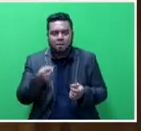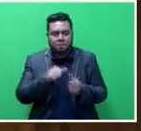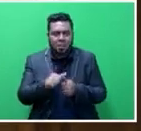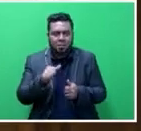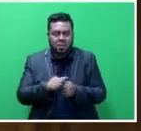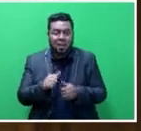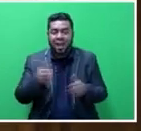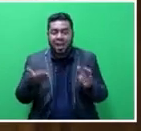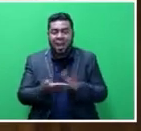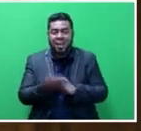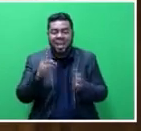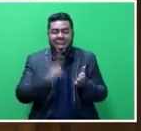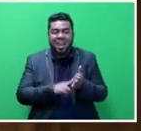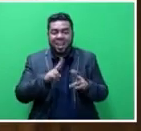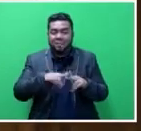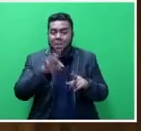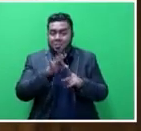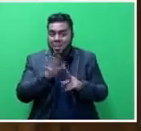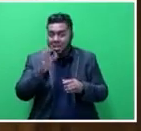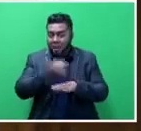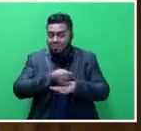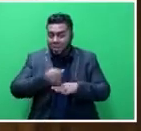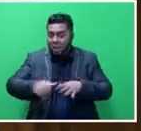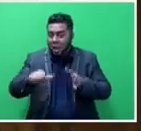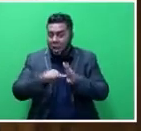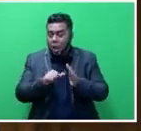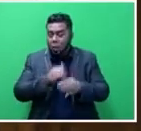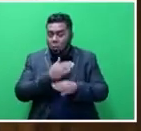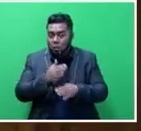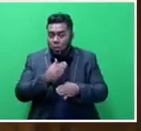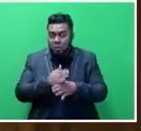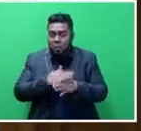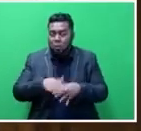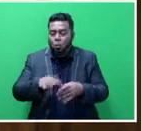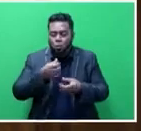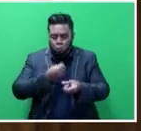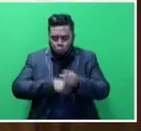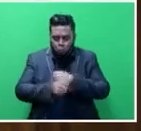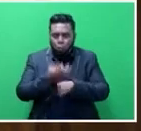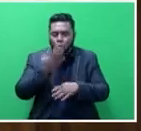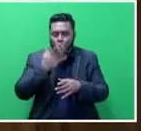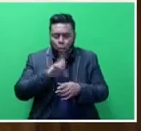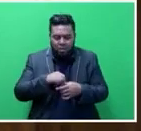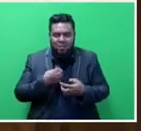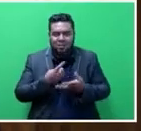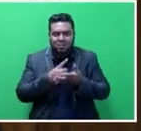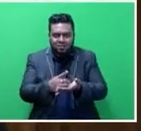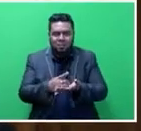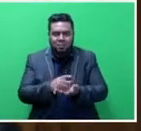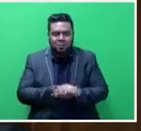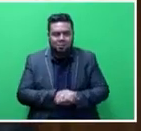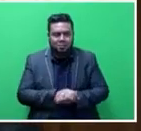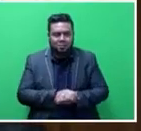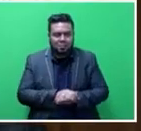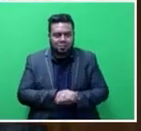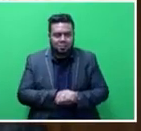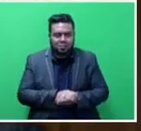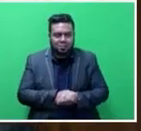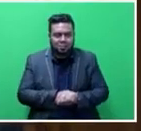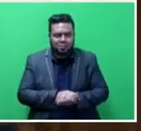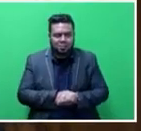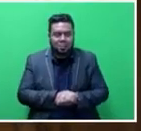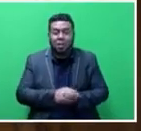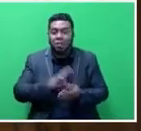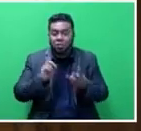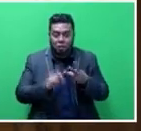Under an NFP government, hard-working Fijians will get what they deserve. Thirdly, of course,